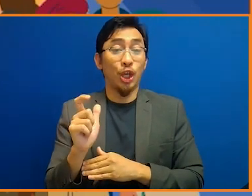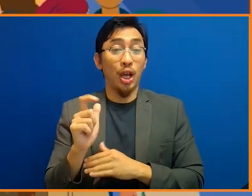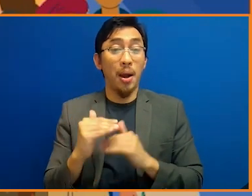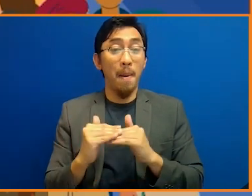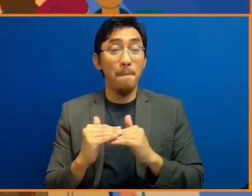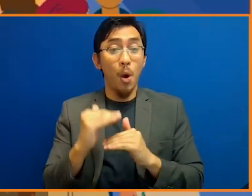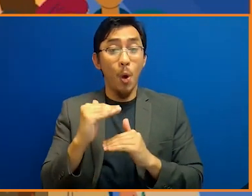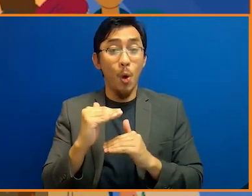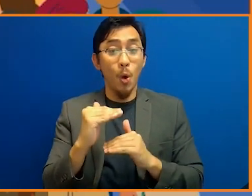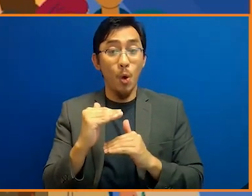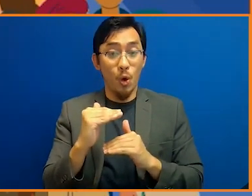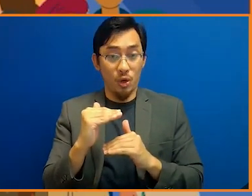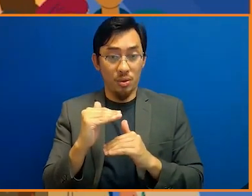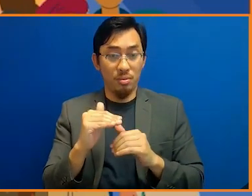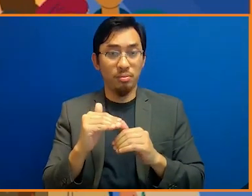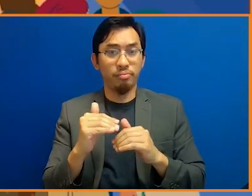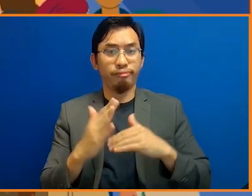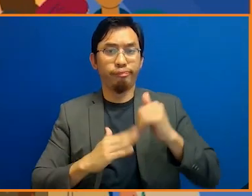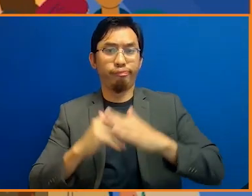start more